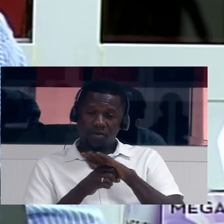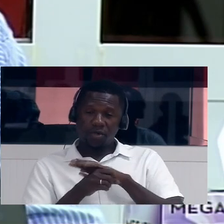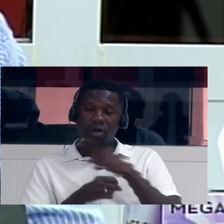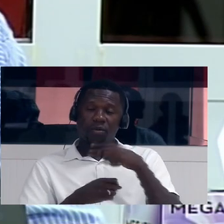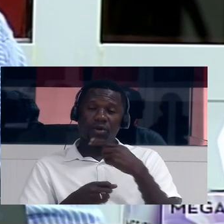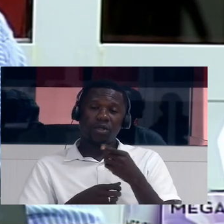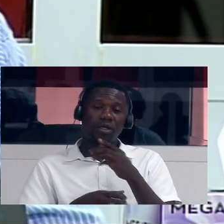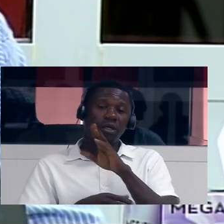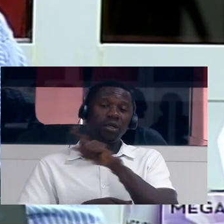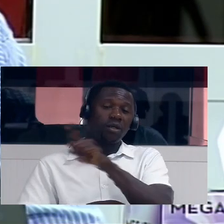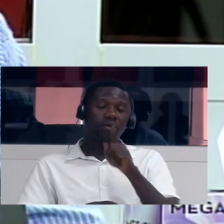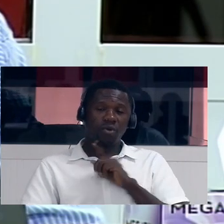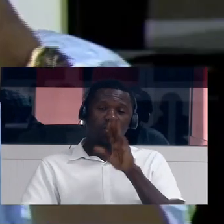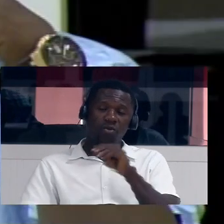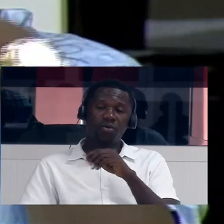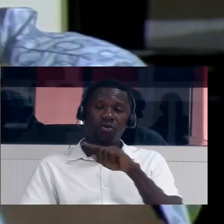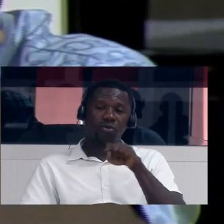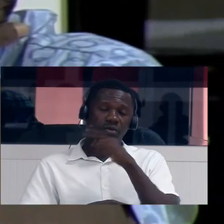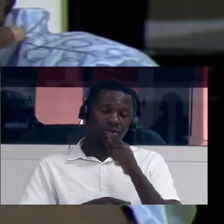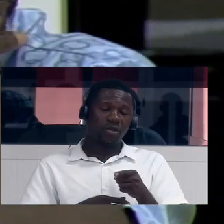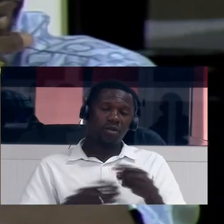the fact that they were doing something wrong?